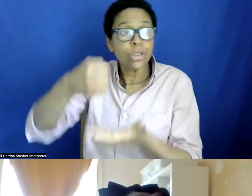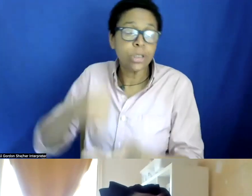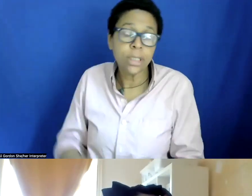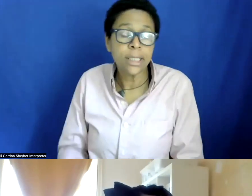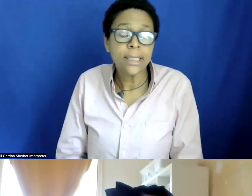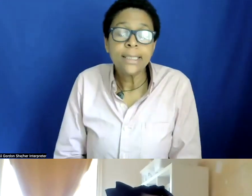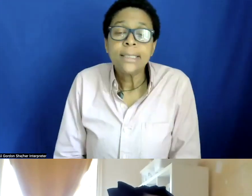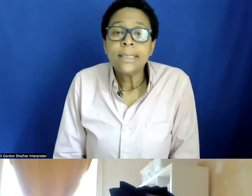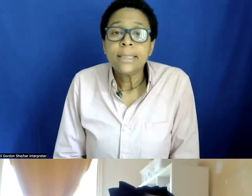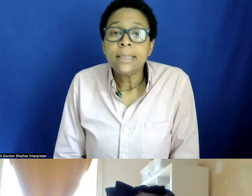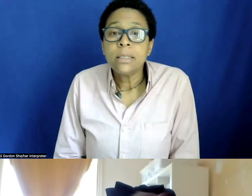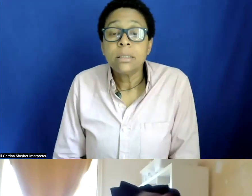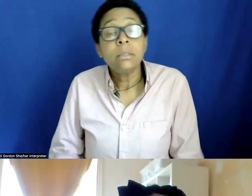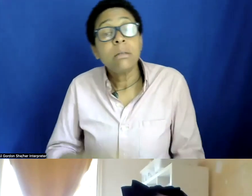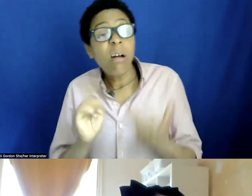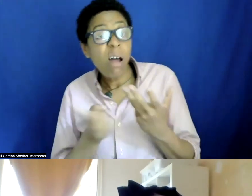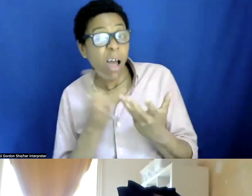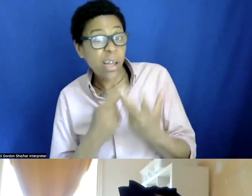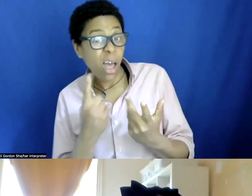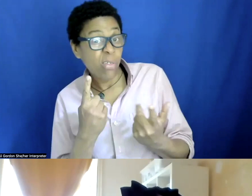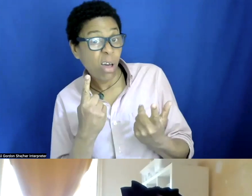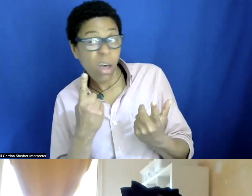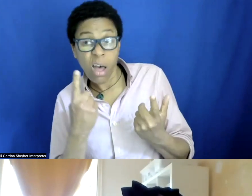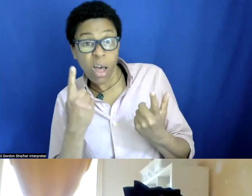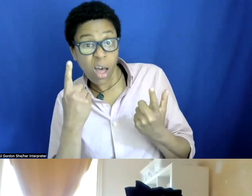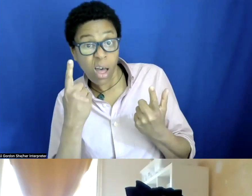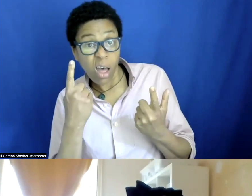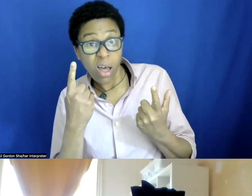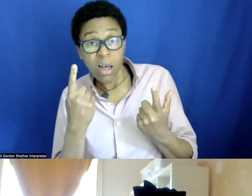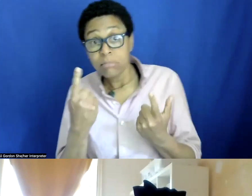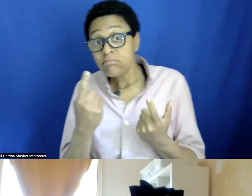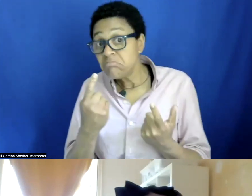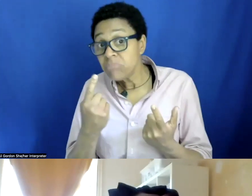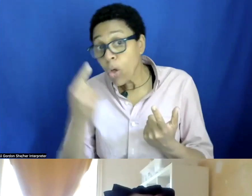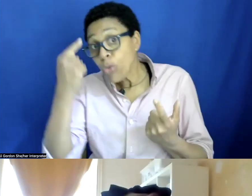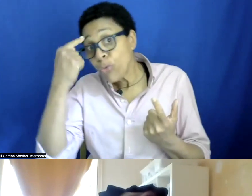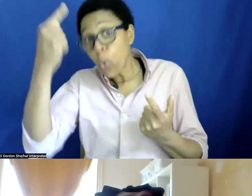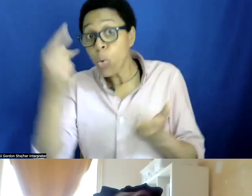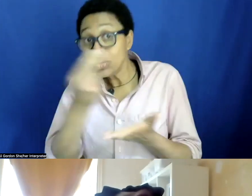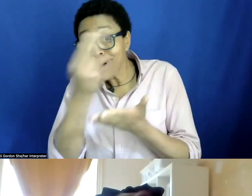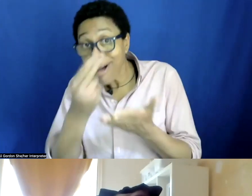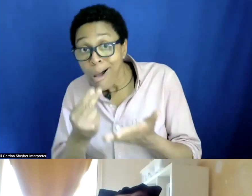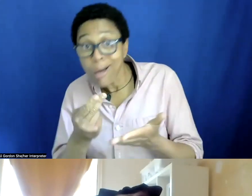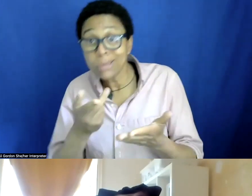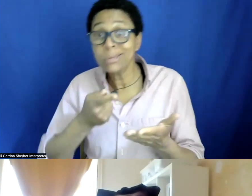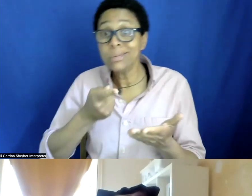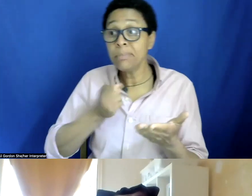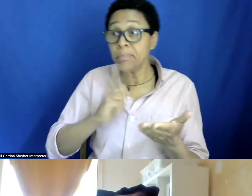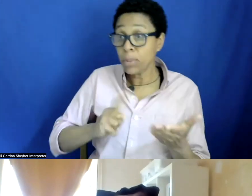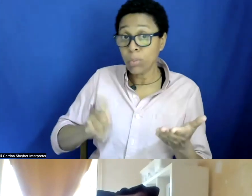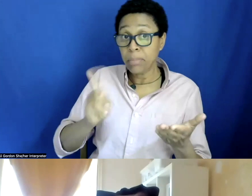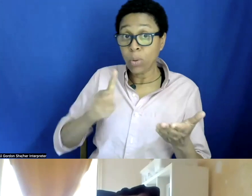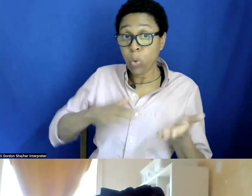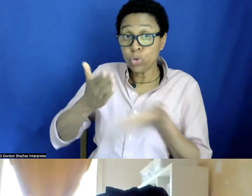Yeah. Is there anything else from that particular section that struck you that you want to sort of share and add to the conversation?